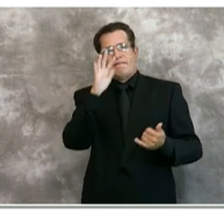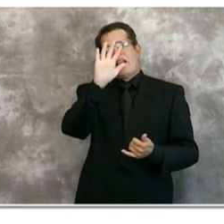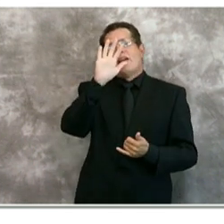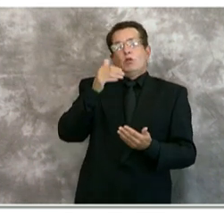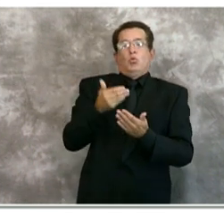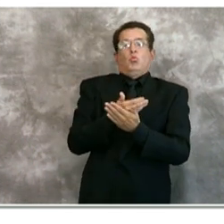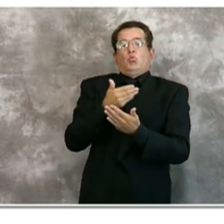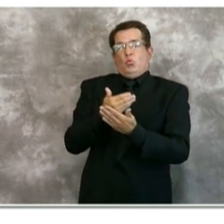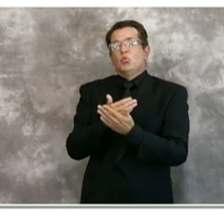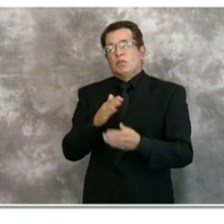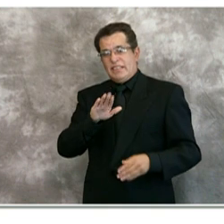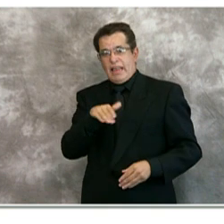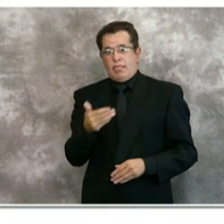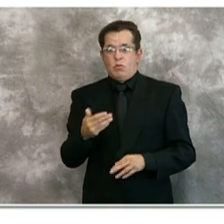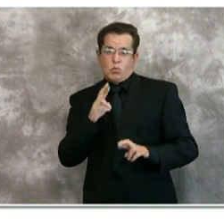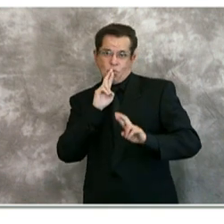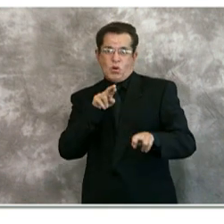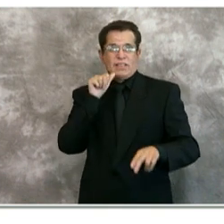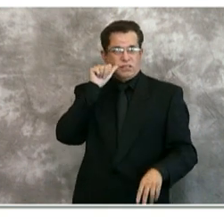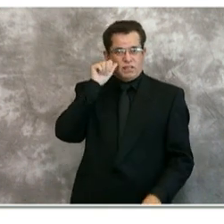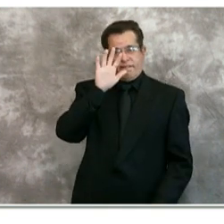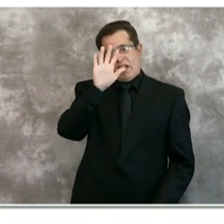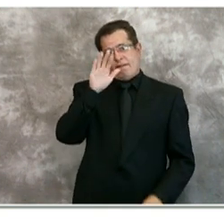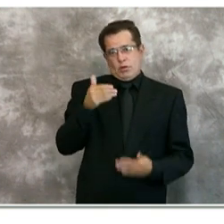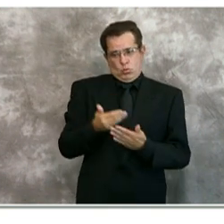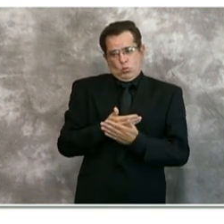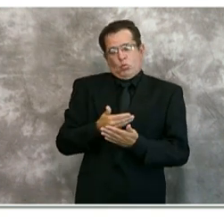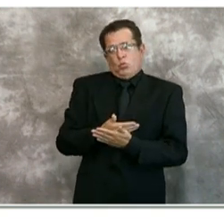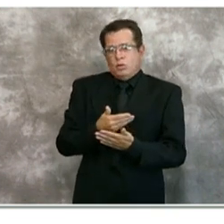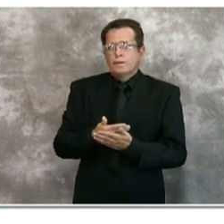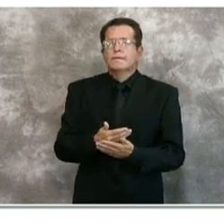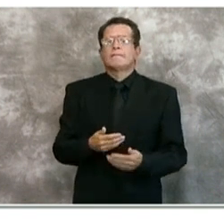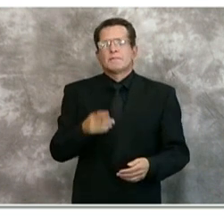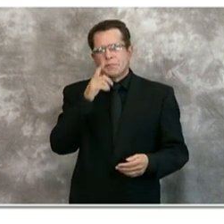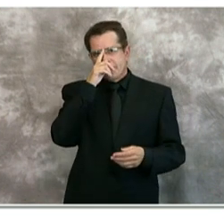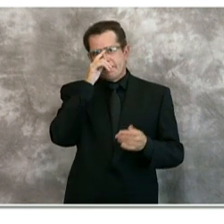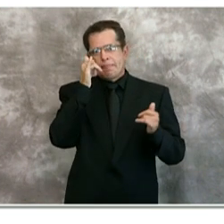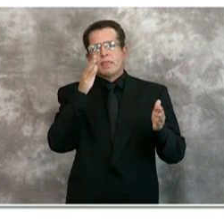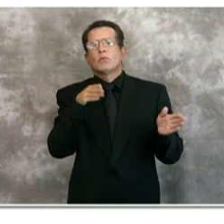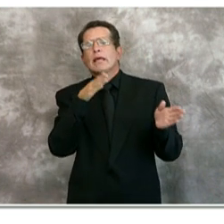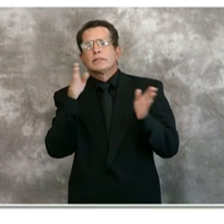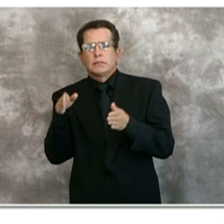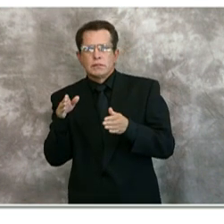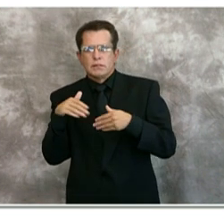were reported since yesterday. In the next slide,